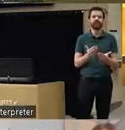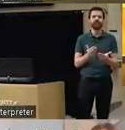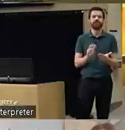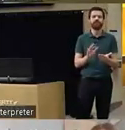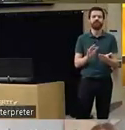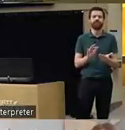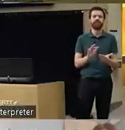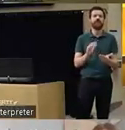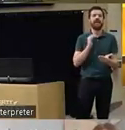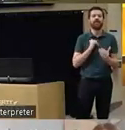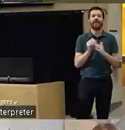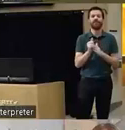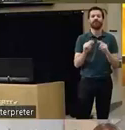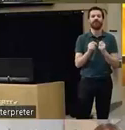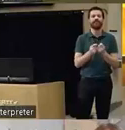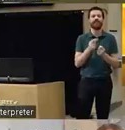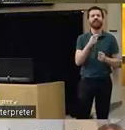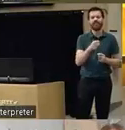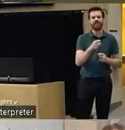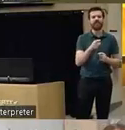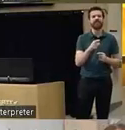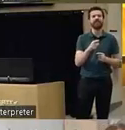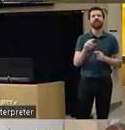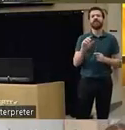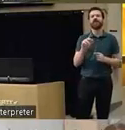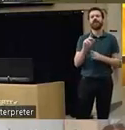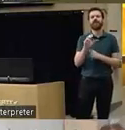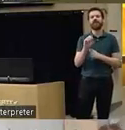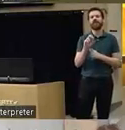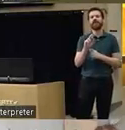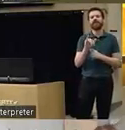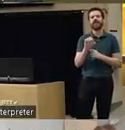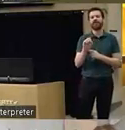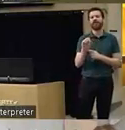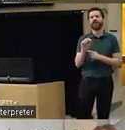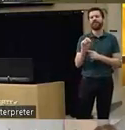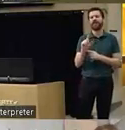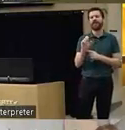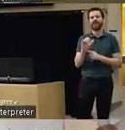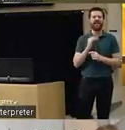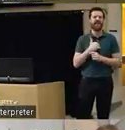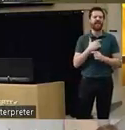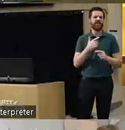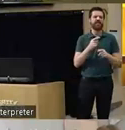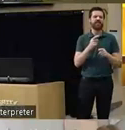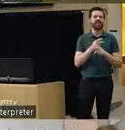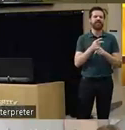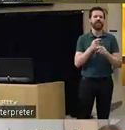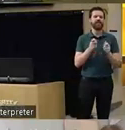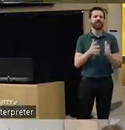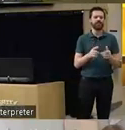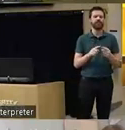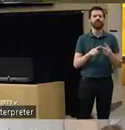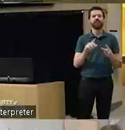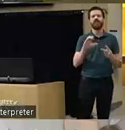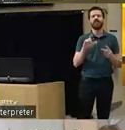This is our leadership team here. I have Carrie Stanley, who's our lead behavioral health care manager. And then I have Clara